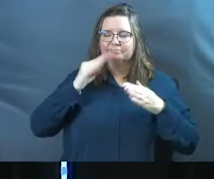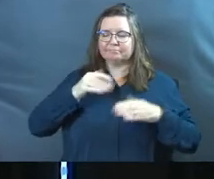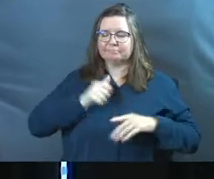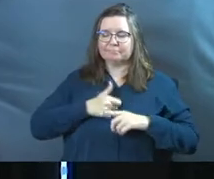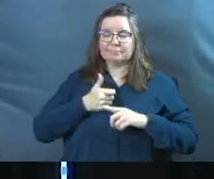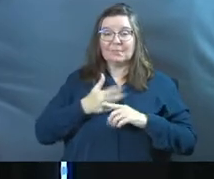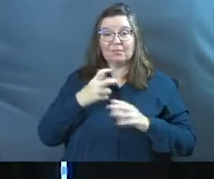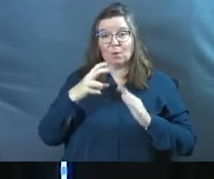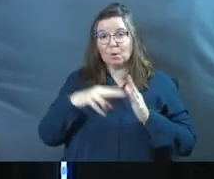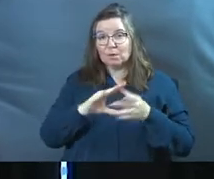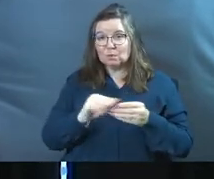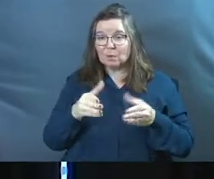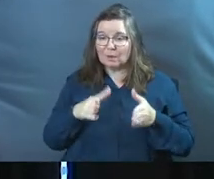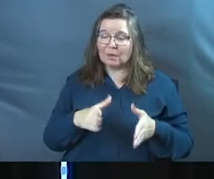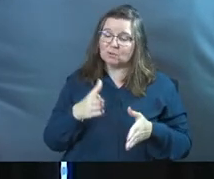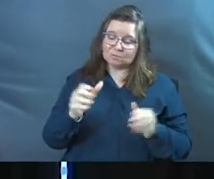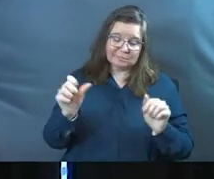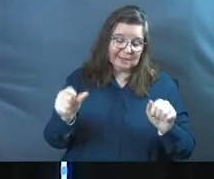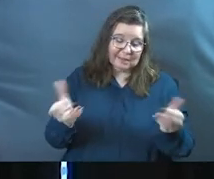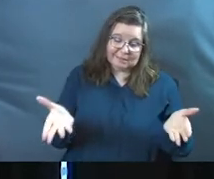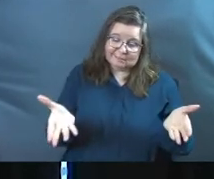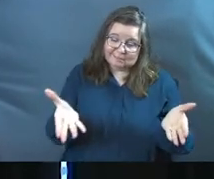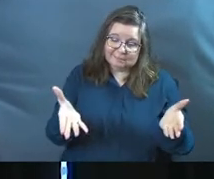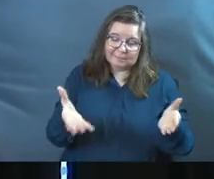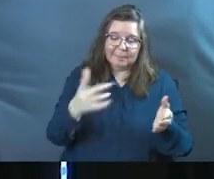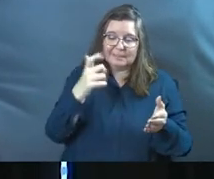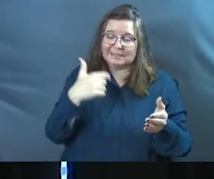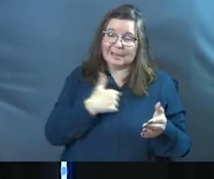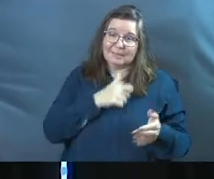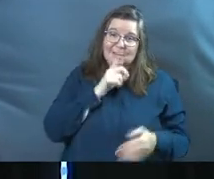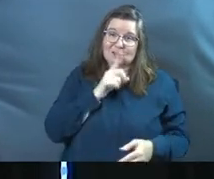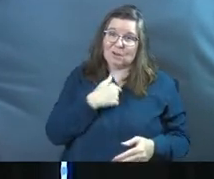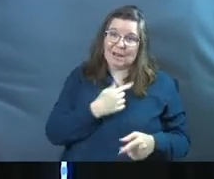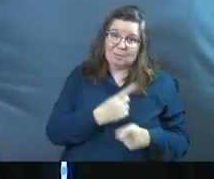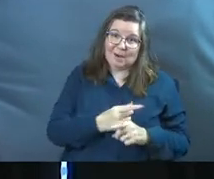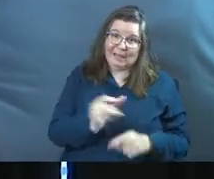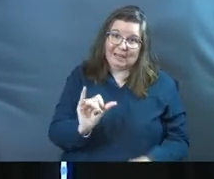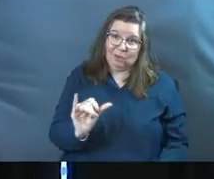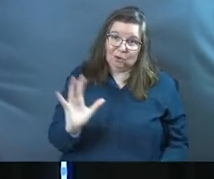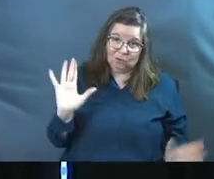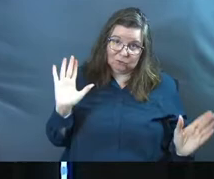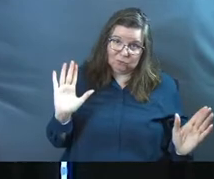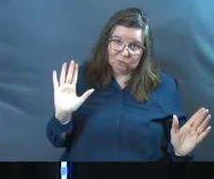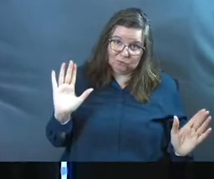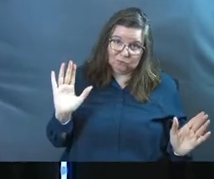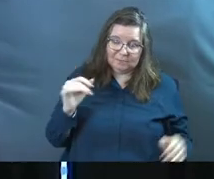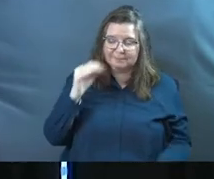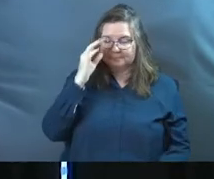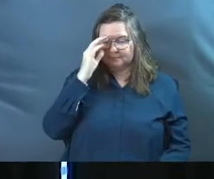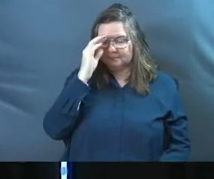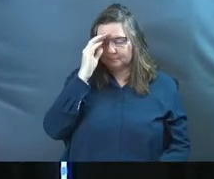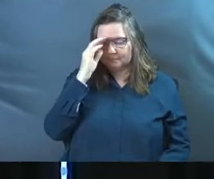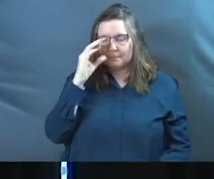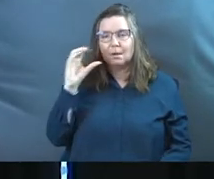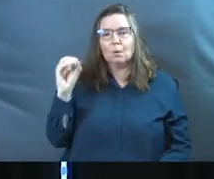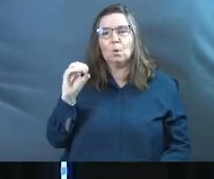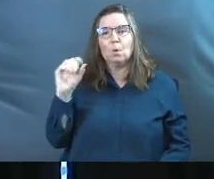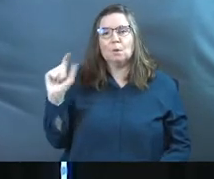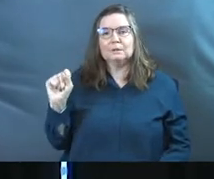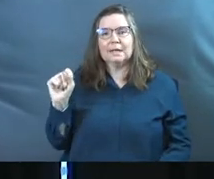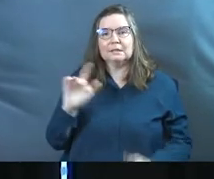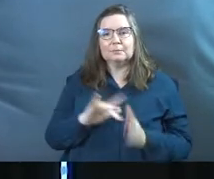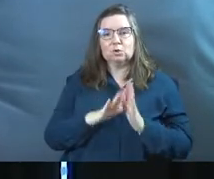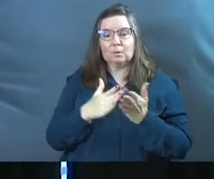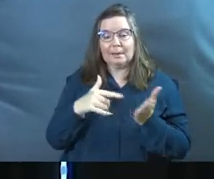you want to read the story that way, you are absolutely welcome to, because I'm not sure I'm right either. The Old Testament